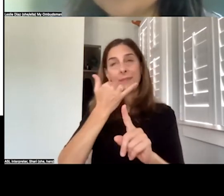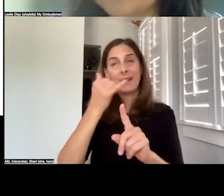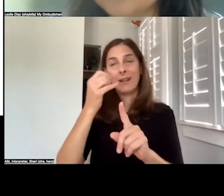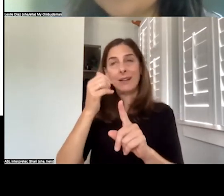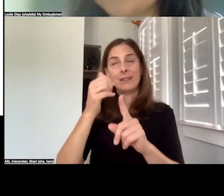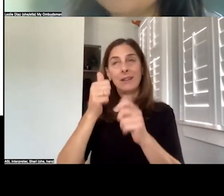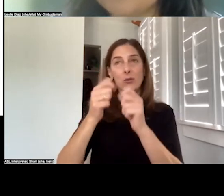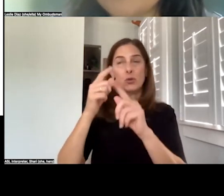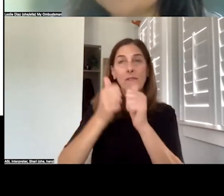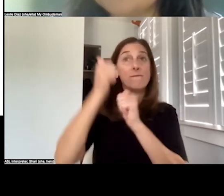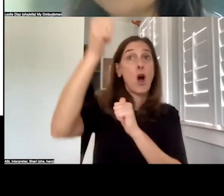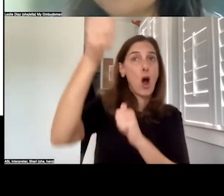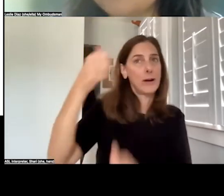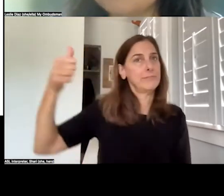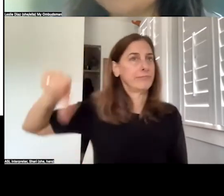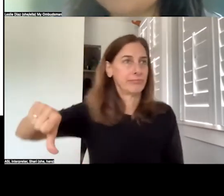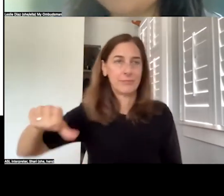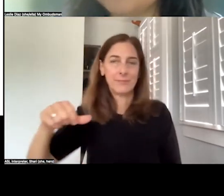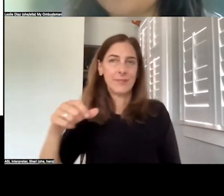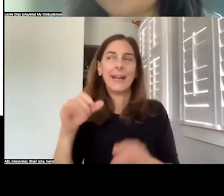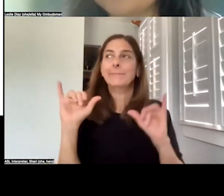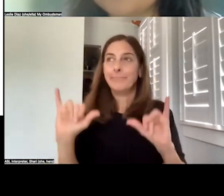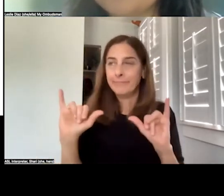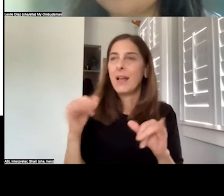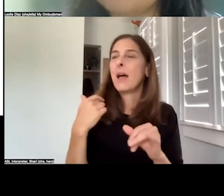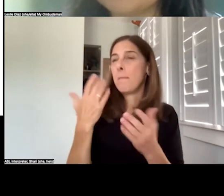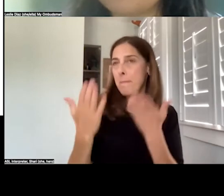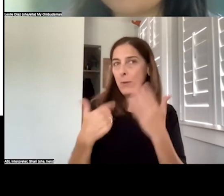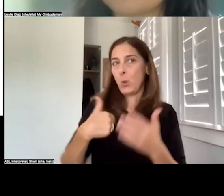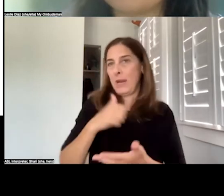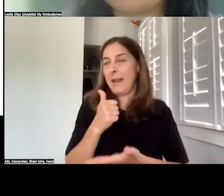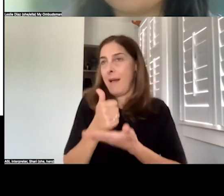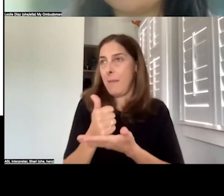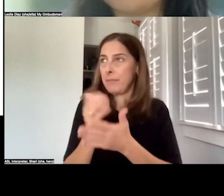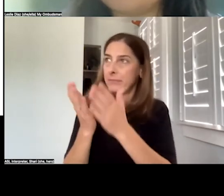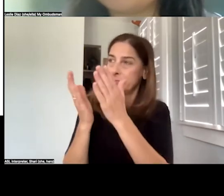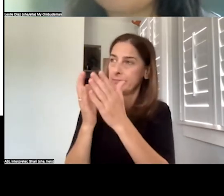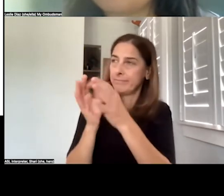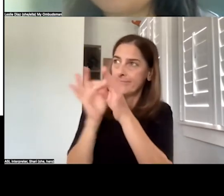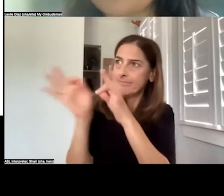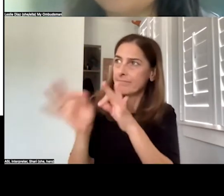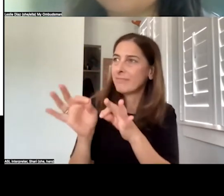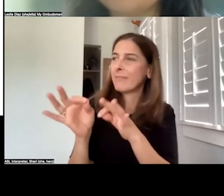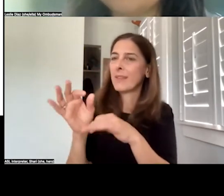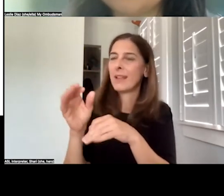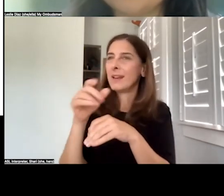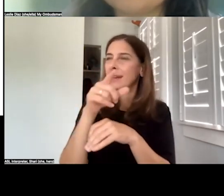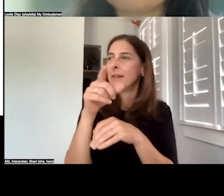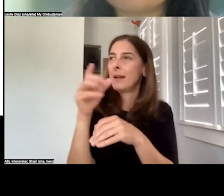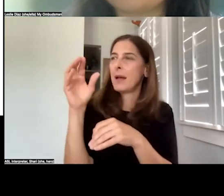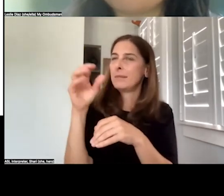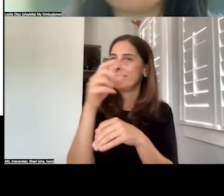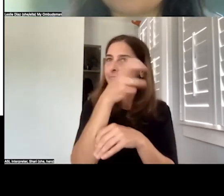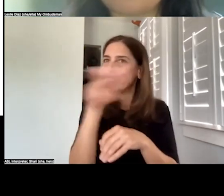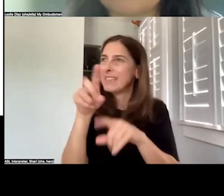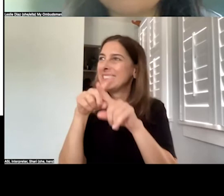to actually request some support in getting Mass Health to cover another type of provider.